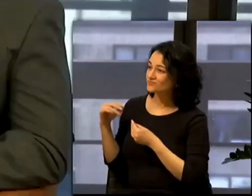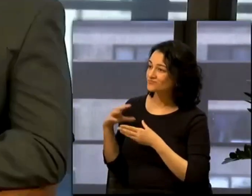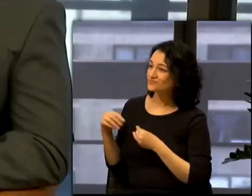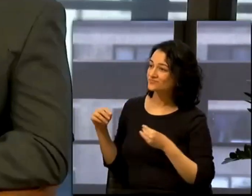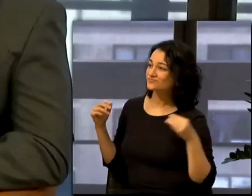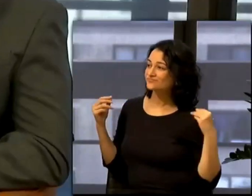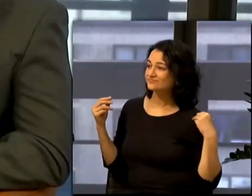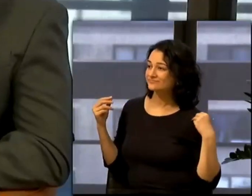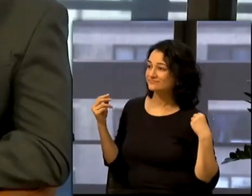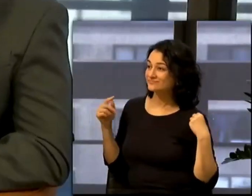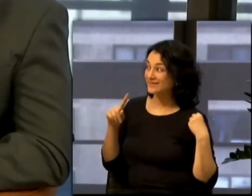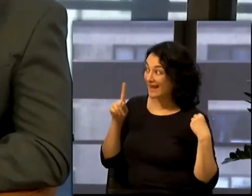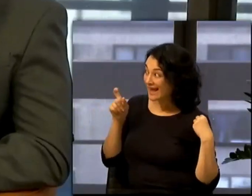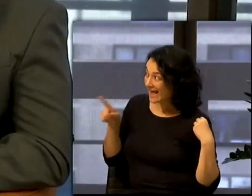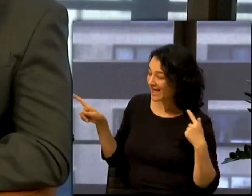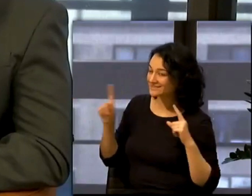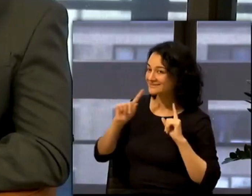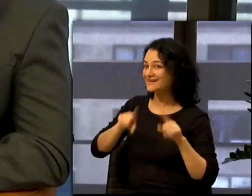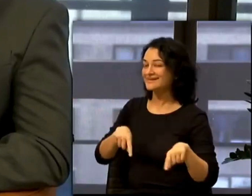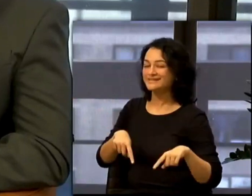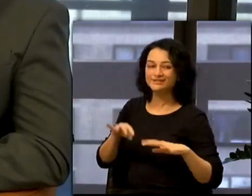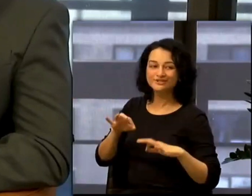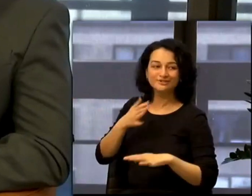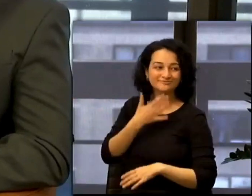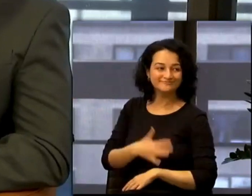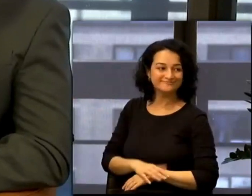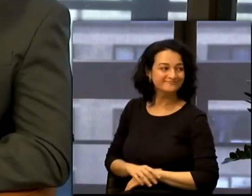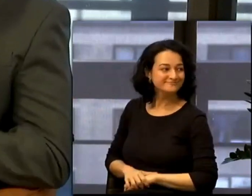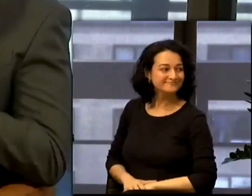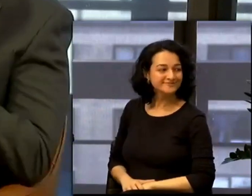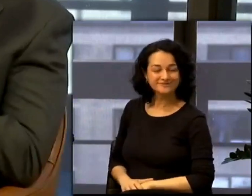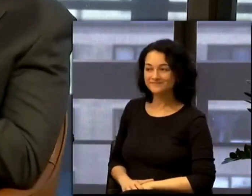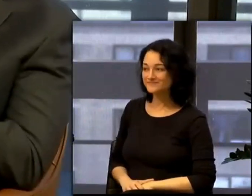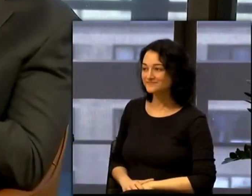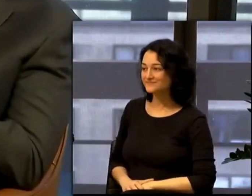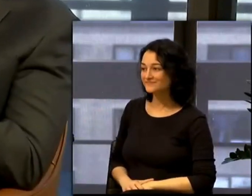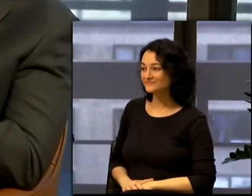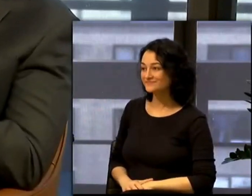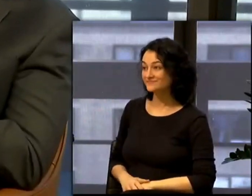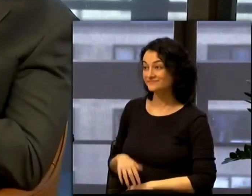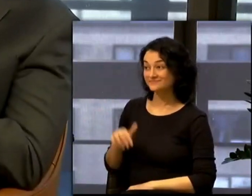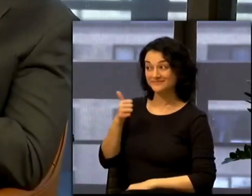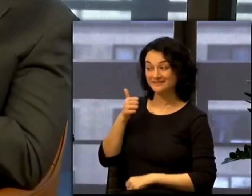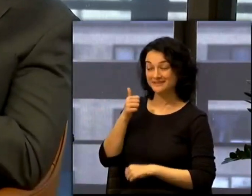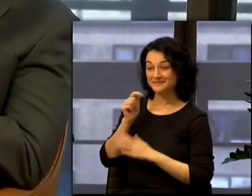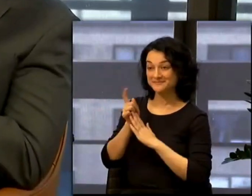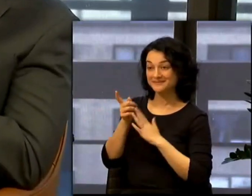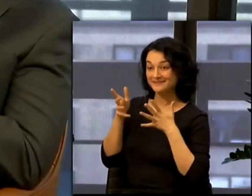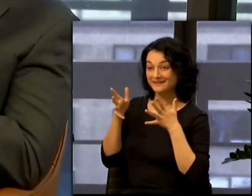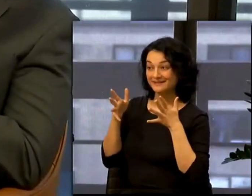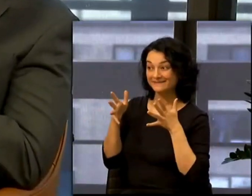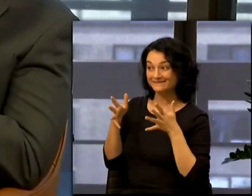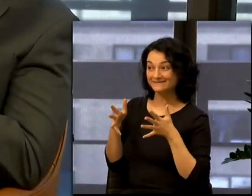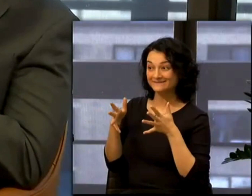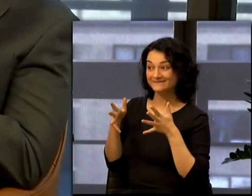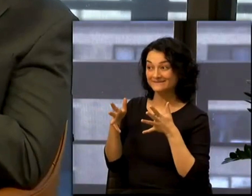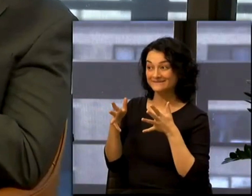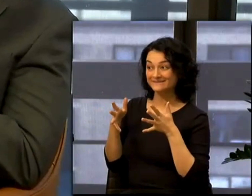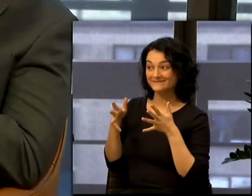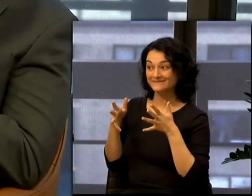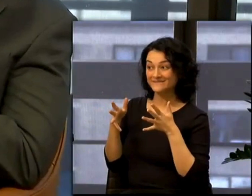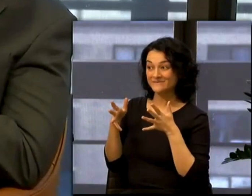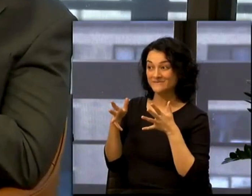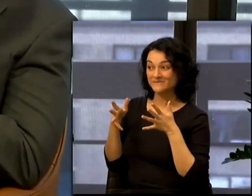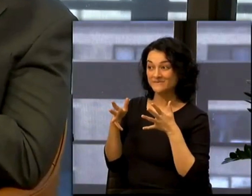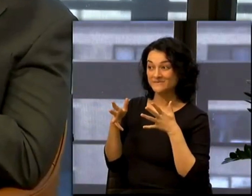got about 10 minutes left. So I'm going to ask a question, and that I invite folks.